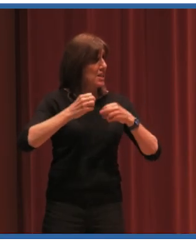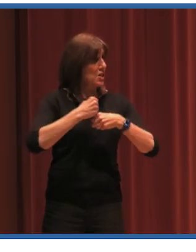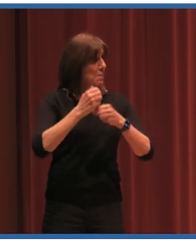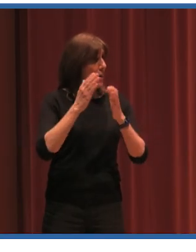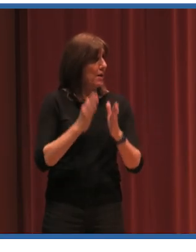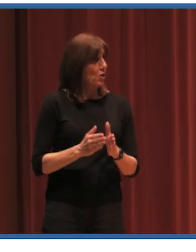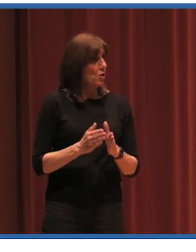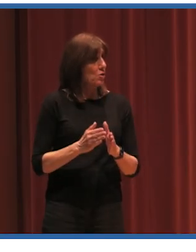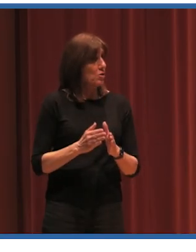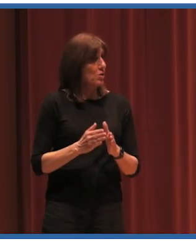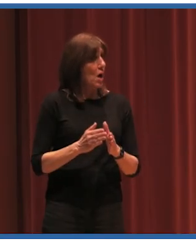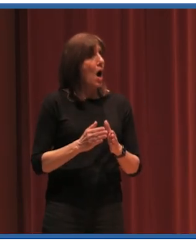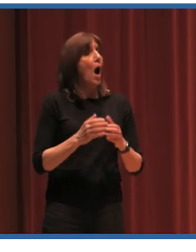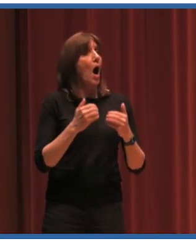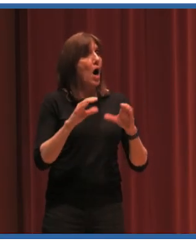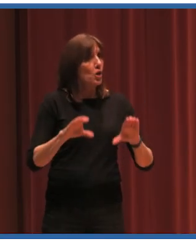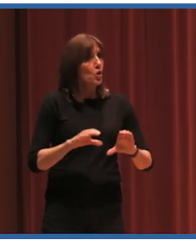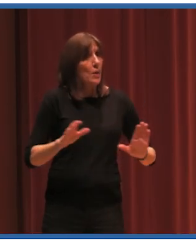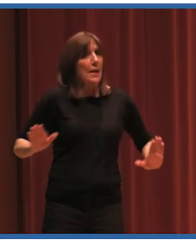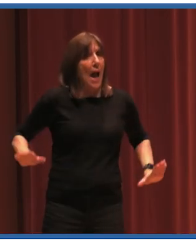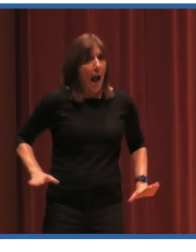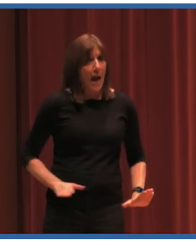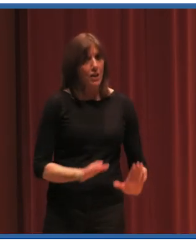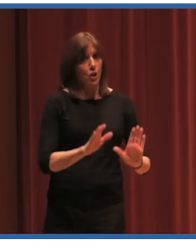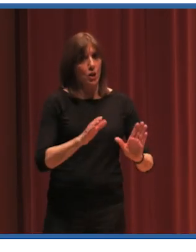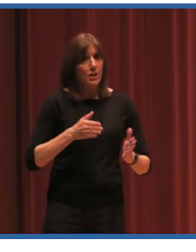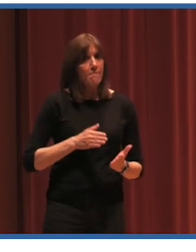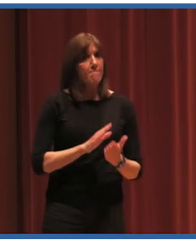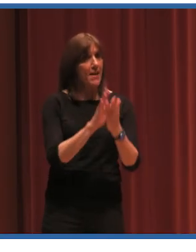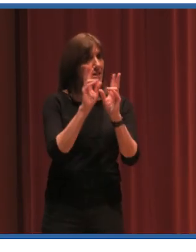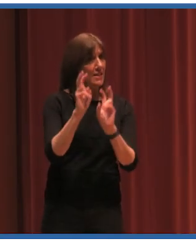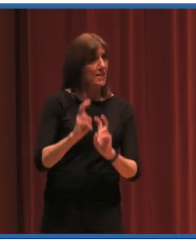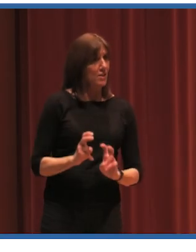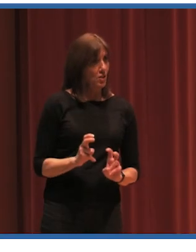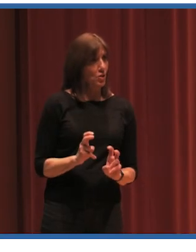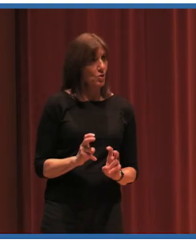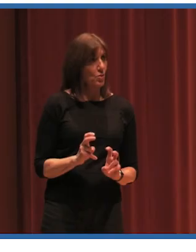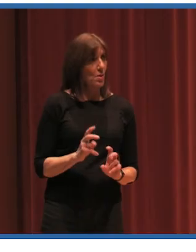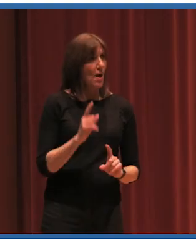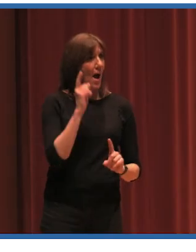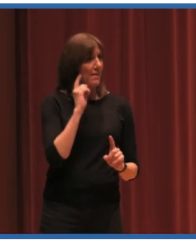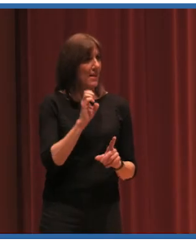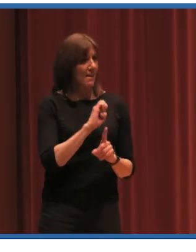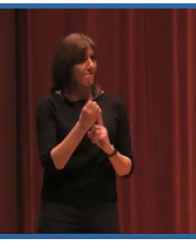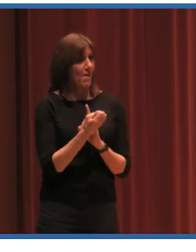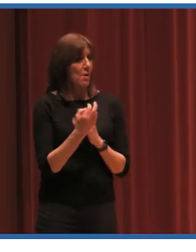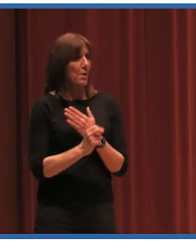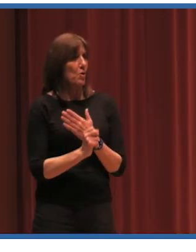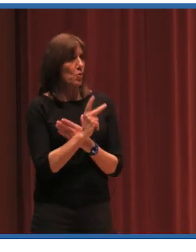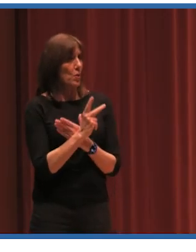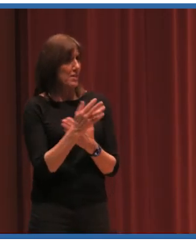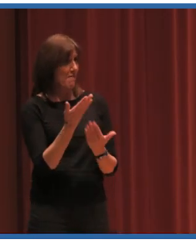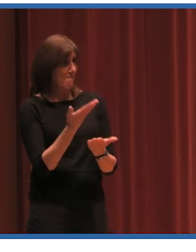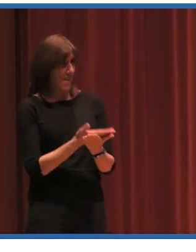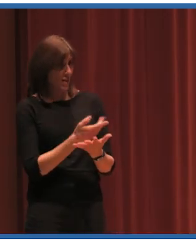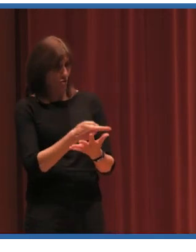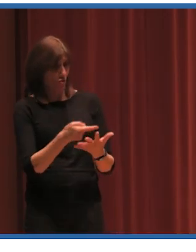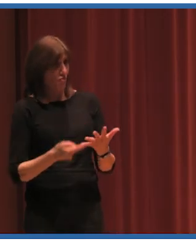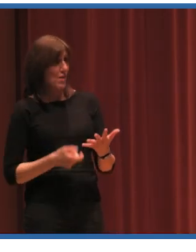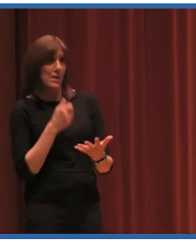taking concrete actions to address the issue. And I think on environmental risk factors, that's not really